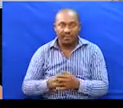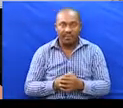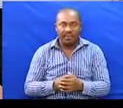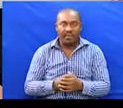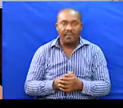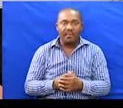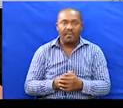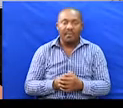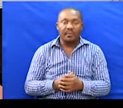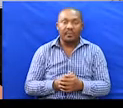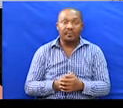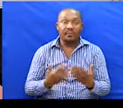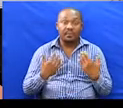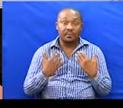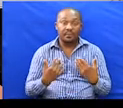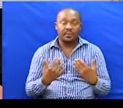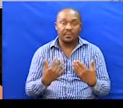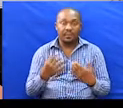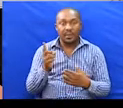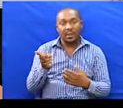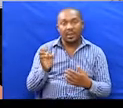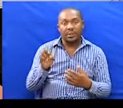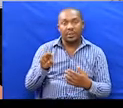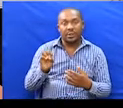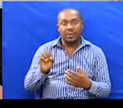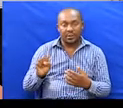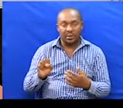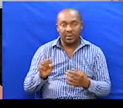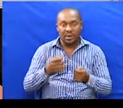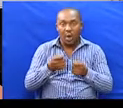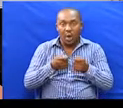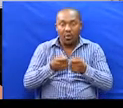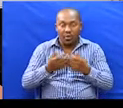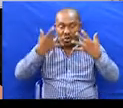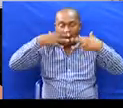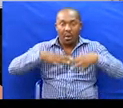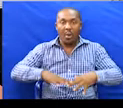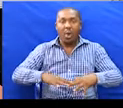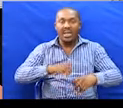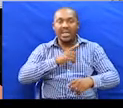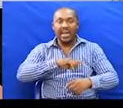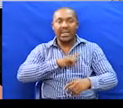So genes, they control our body characters.